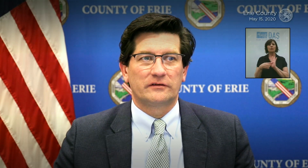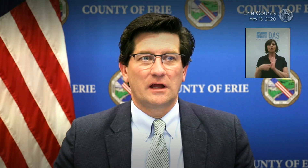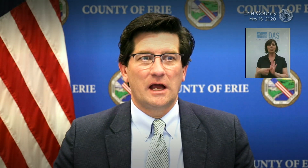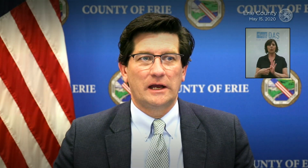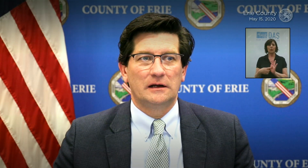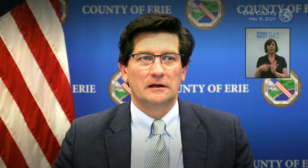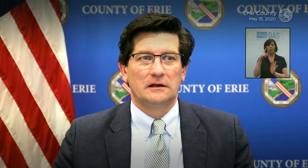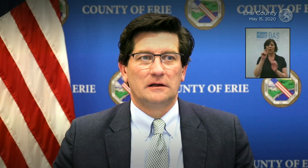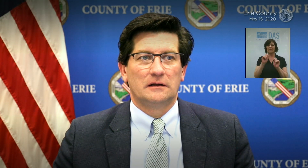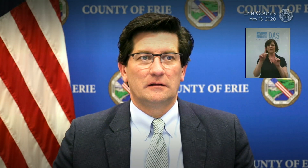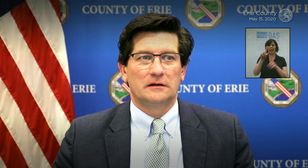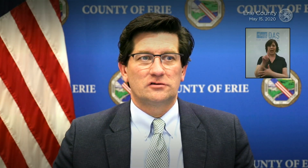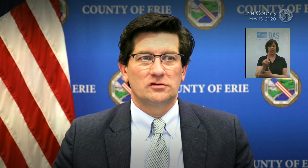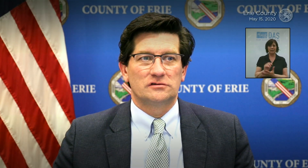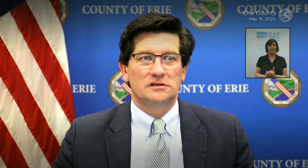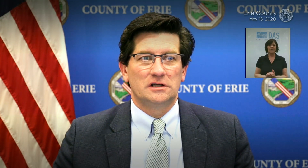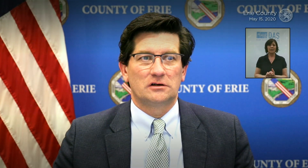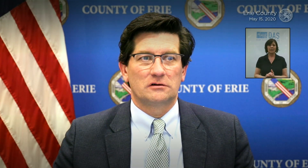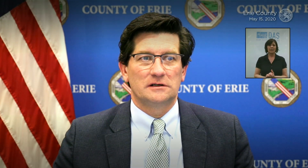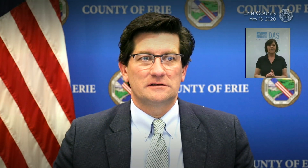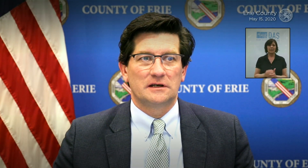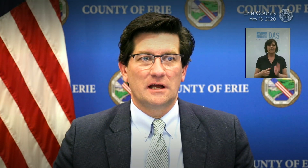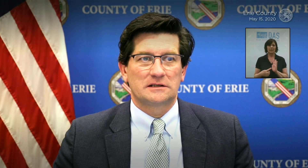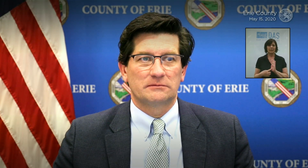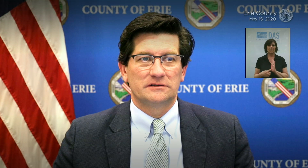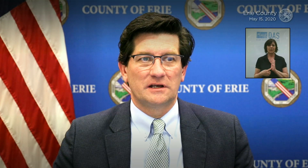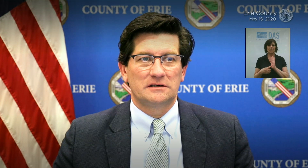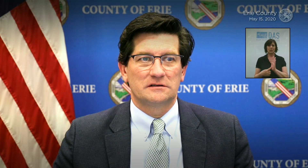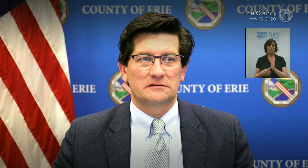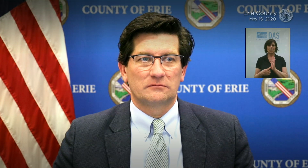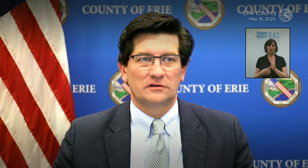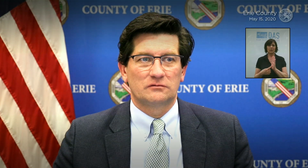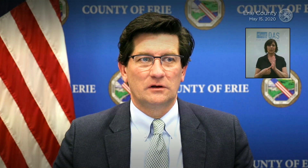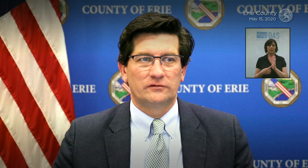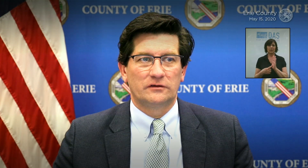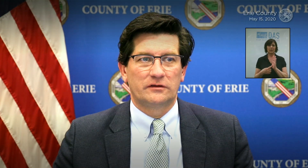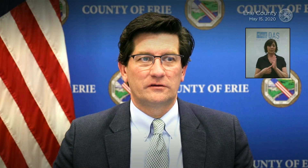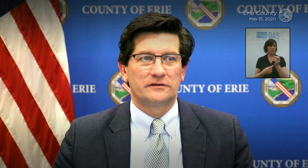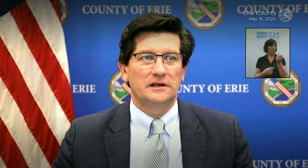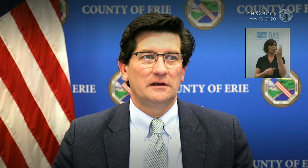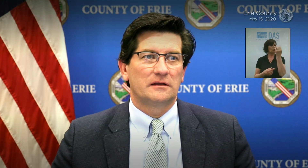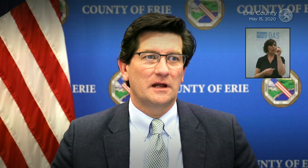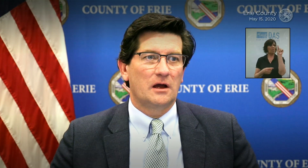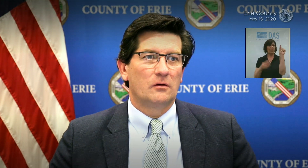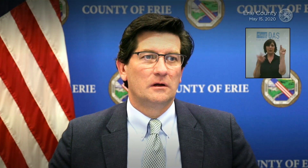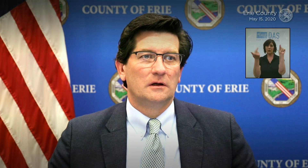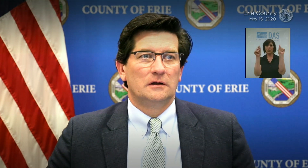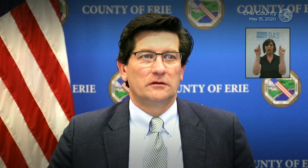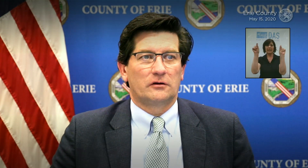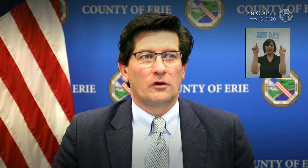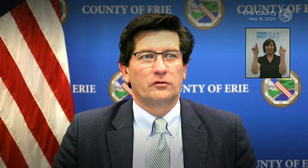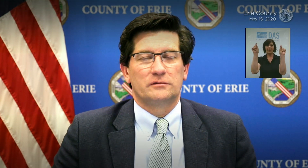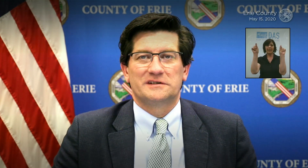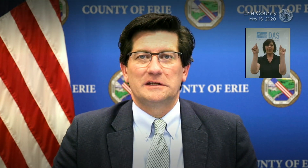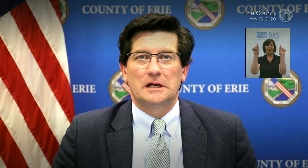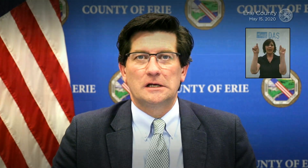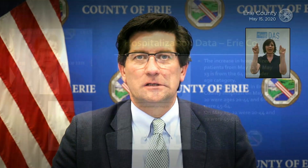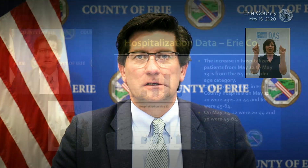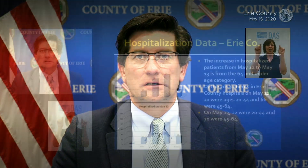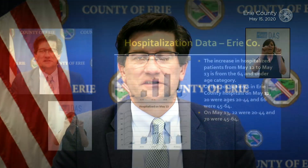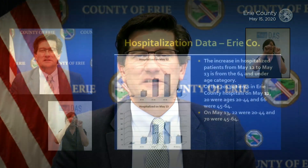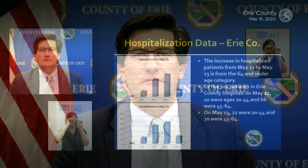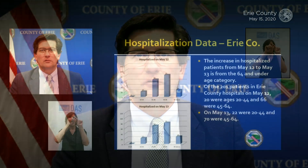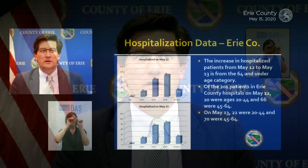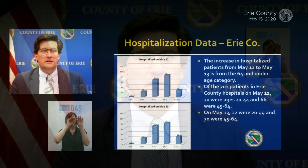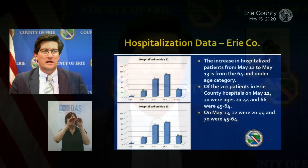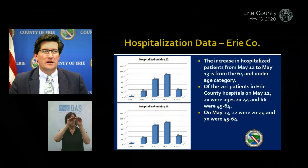one slide that shows the increase in hospitalizations from the 12th to the 13th, and how the growth was in the